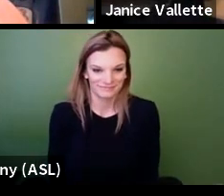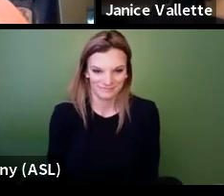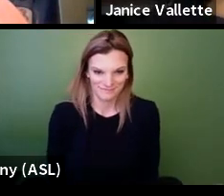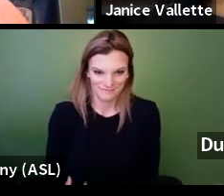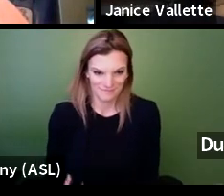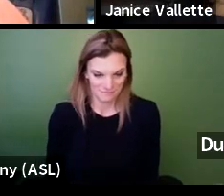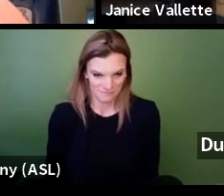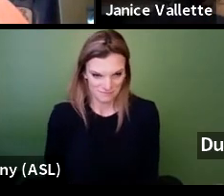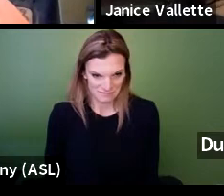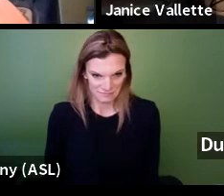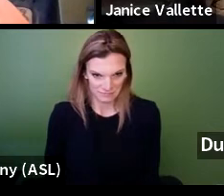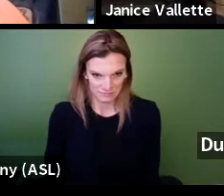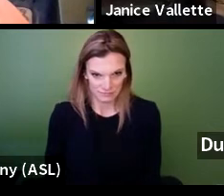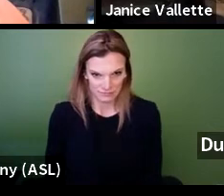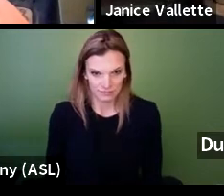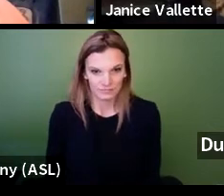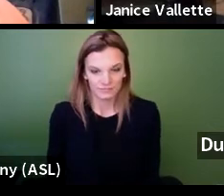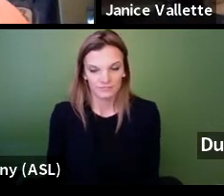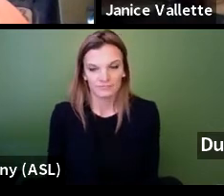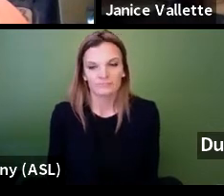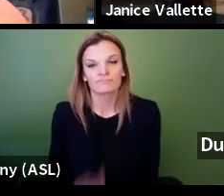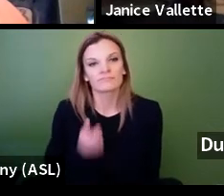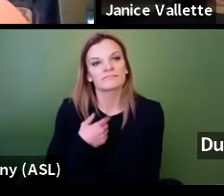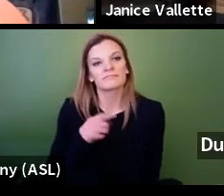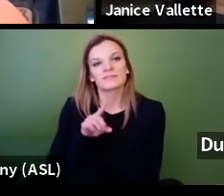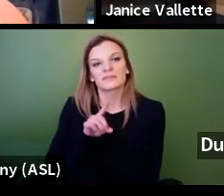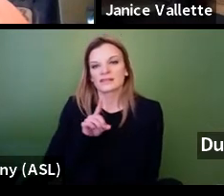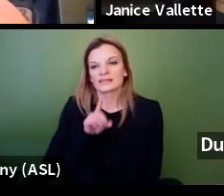Seeing how everyone is working together with us,